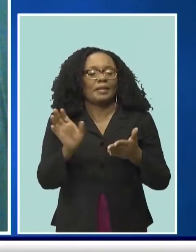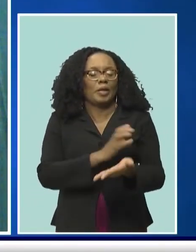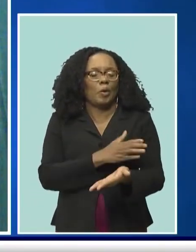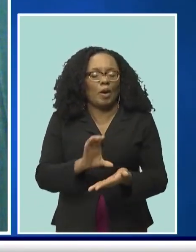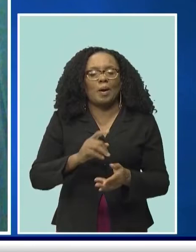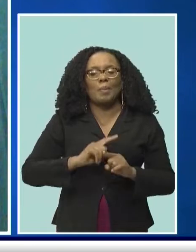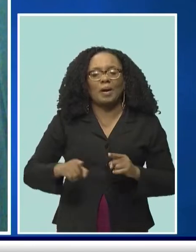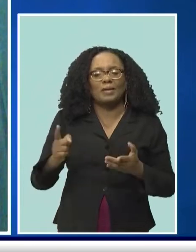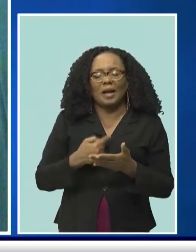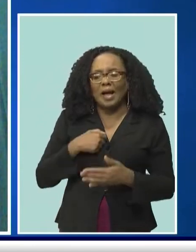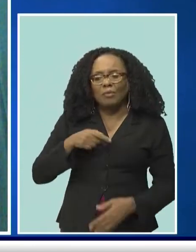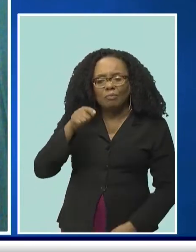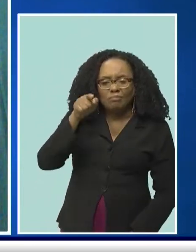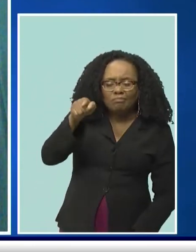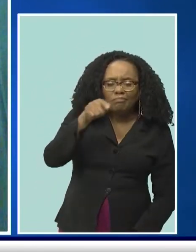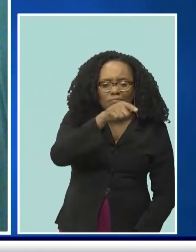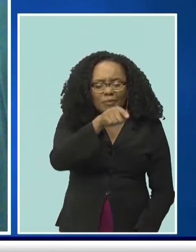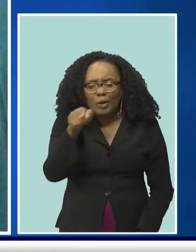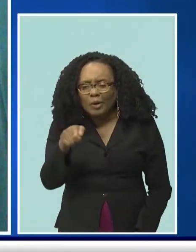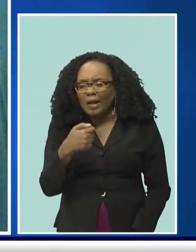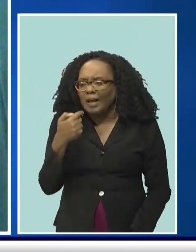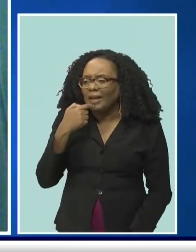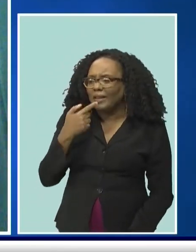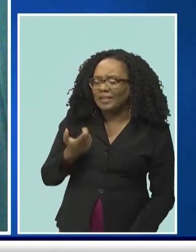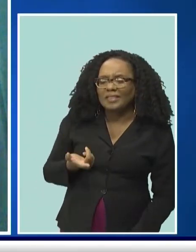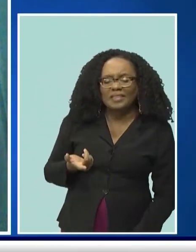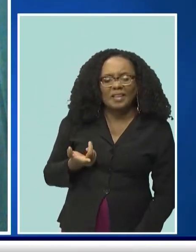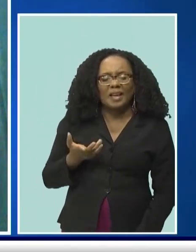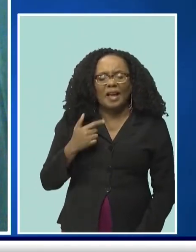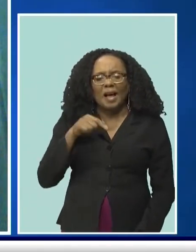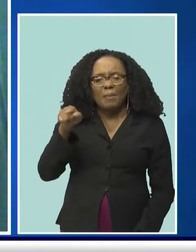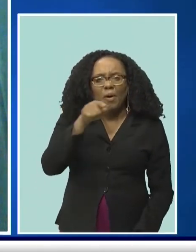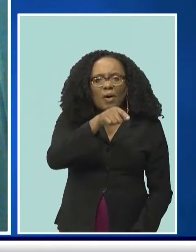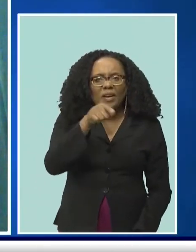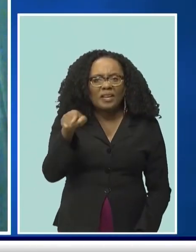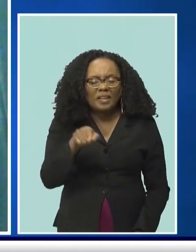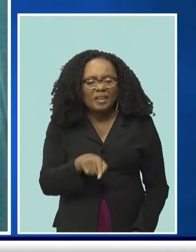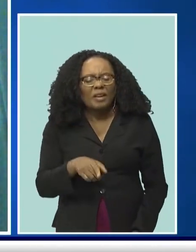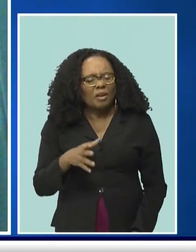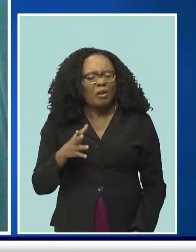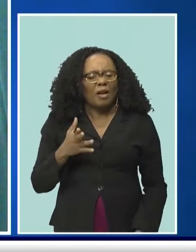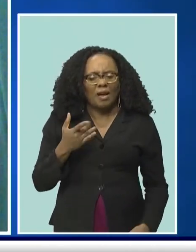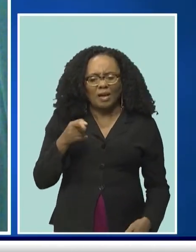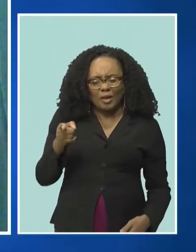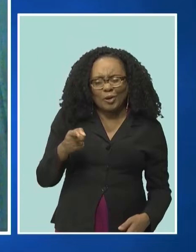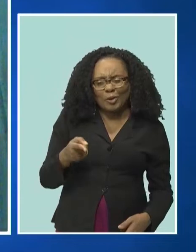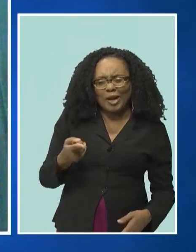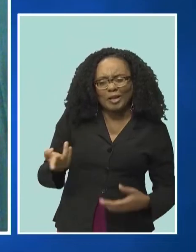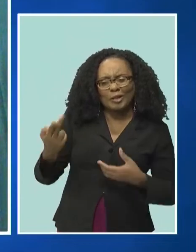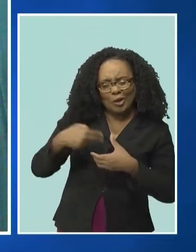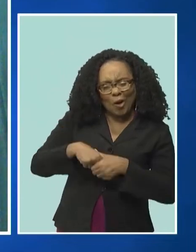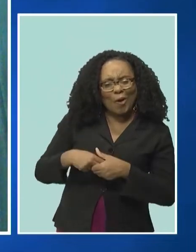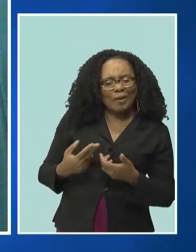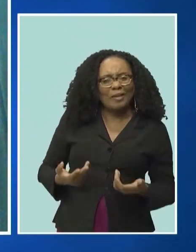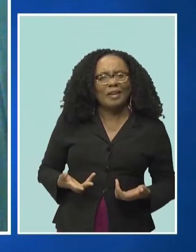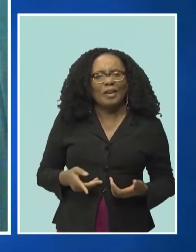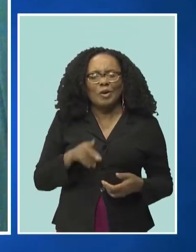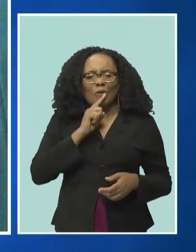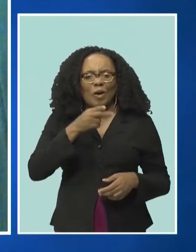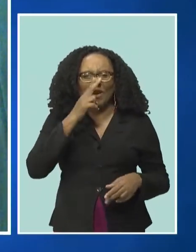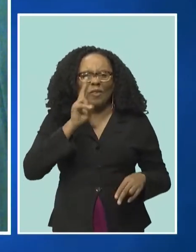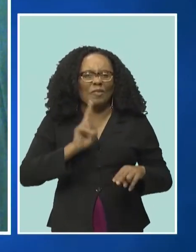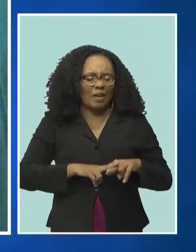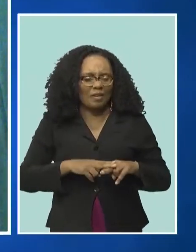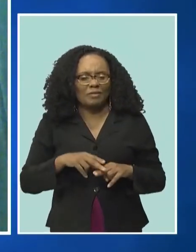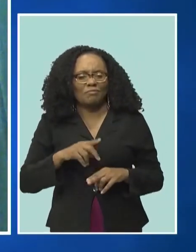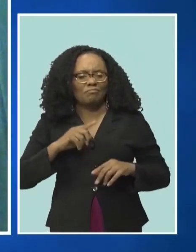band. I hope you know the Genesis and Exodus, Leviticus, but in spooge, of course. And we're looking to have fun. It is a